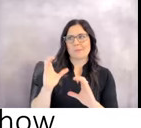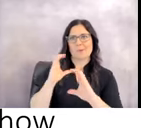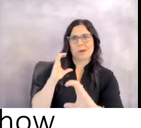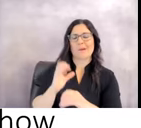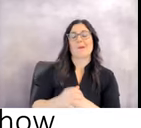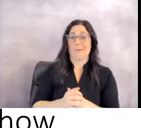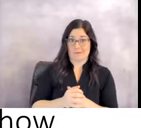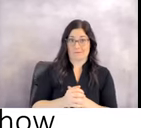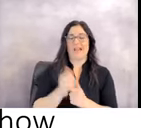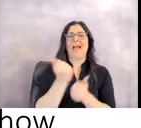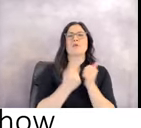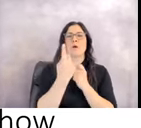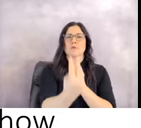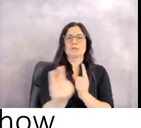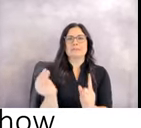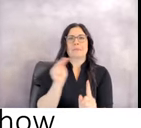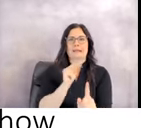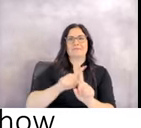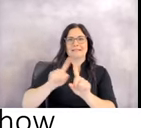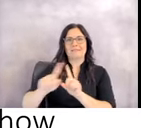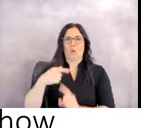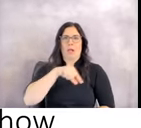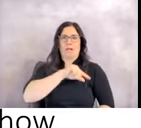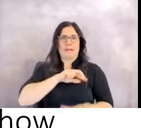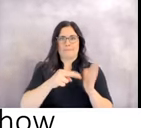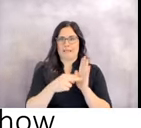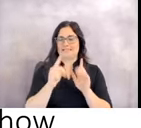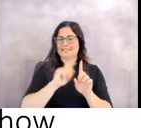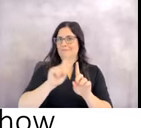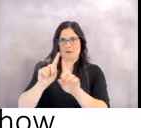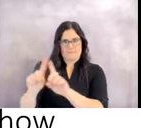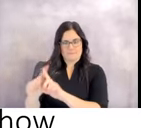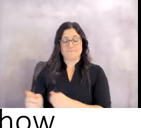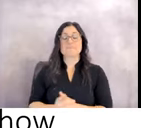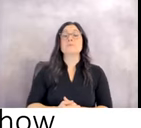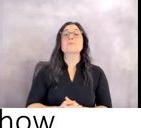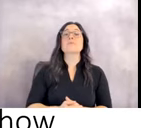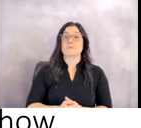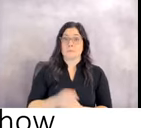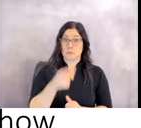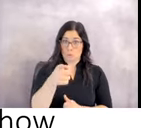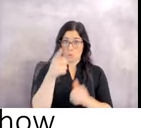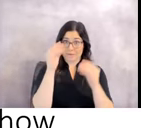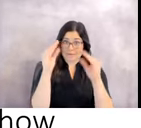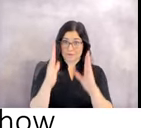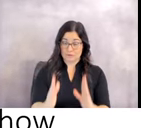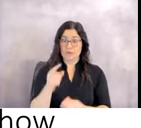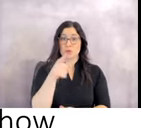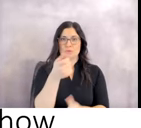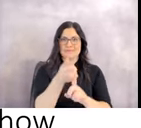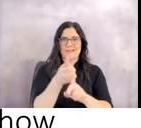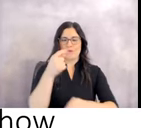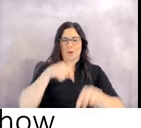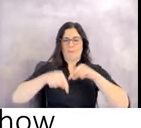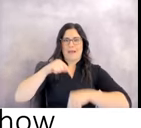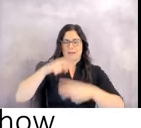because everybody has a different definition of quality. But as the instructor, you need to go back and ask yourself, how